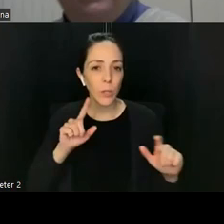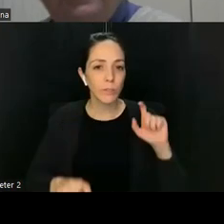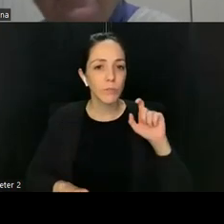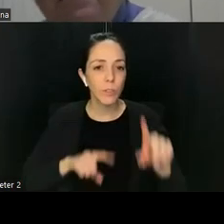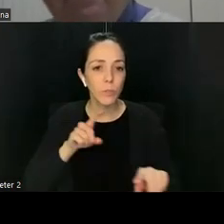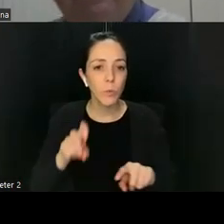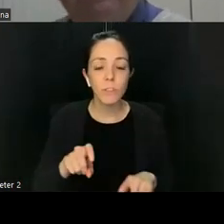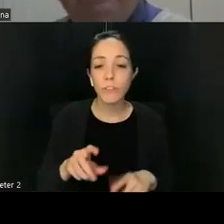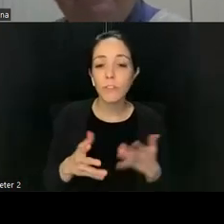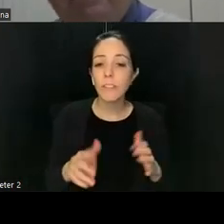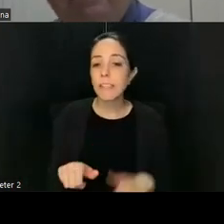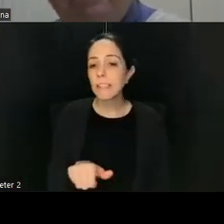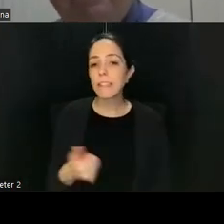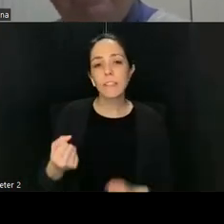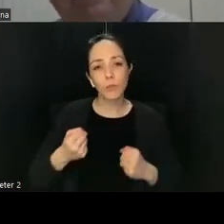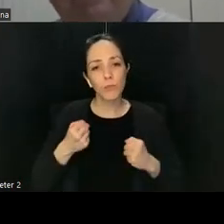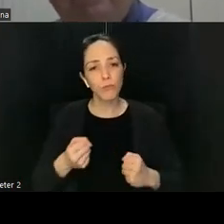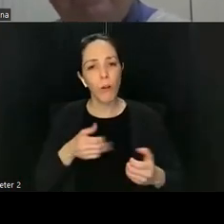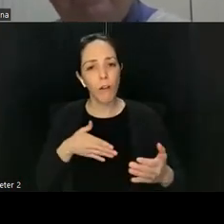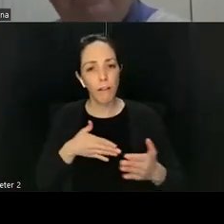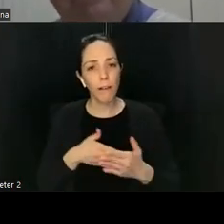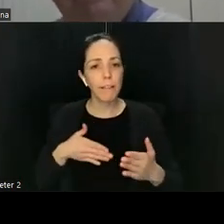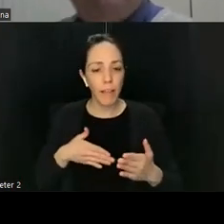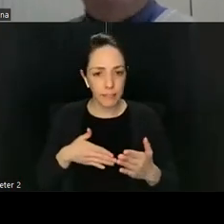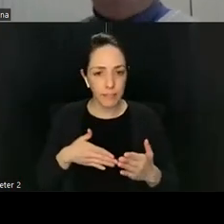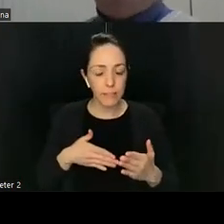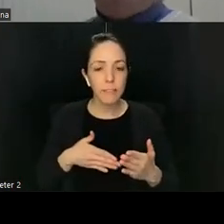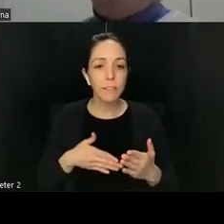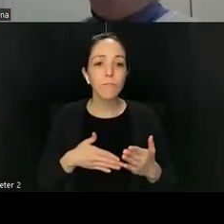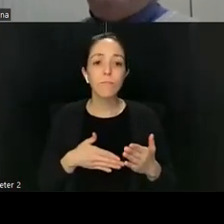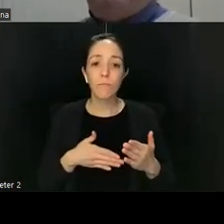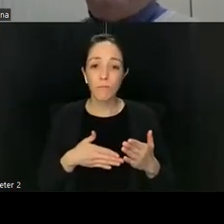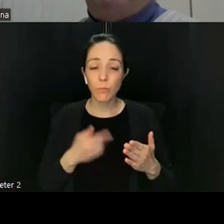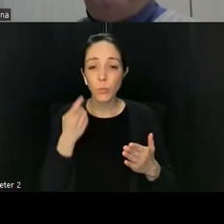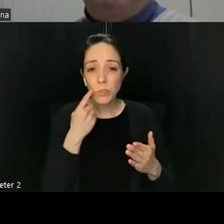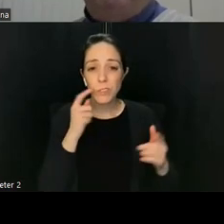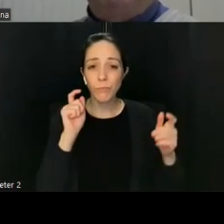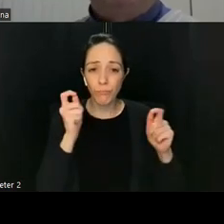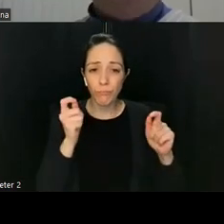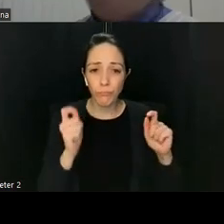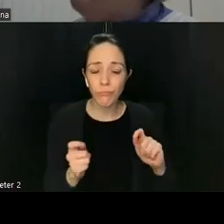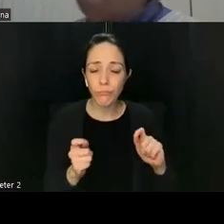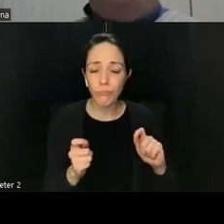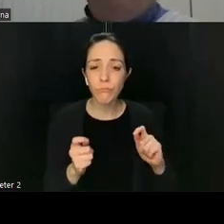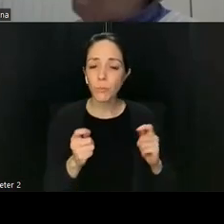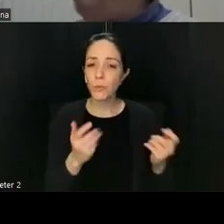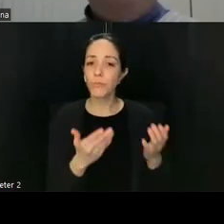any strong opposition to referring the draft areas of agreement to the full PAC for consideration?